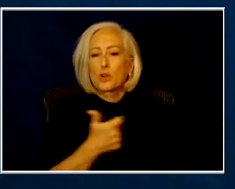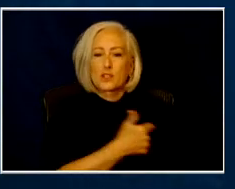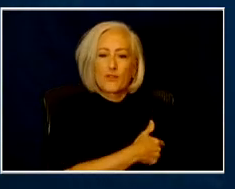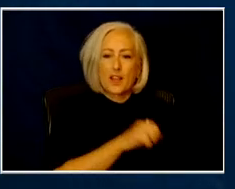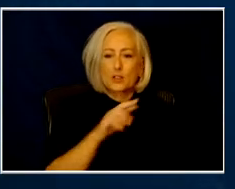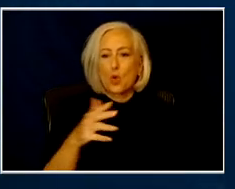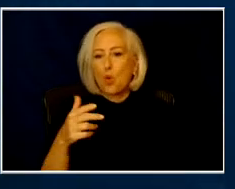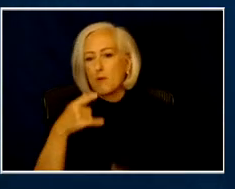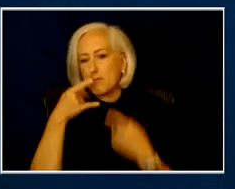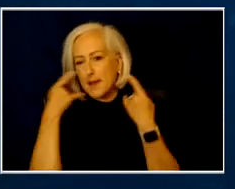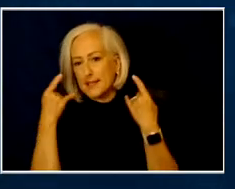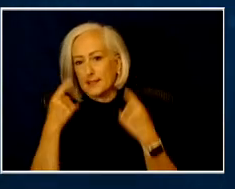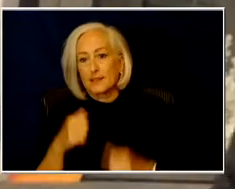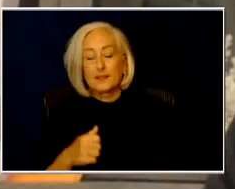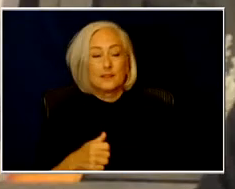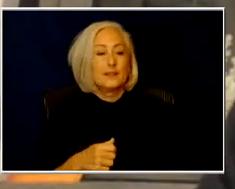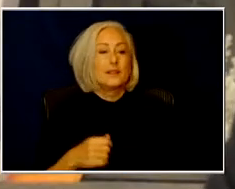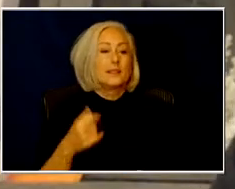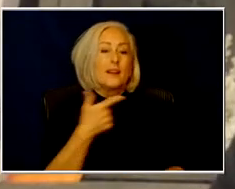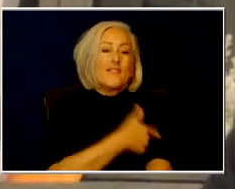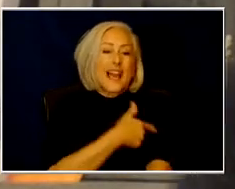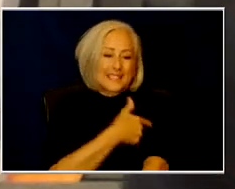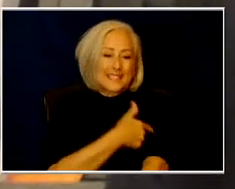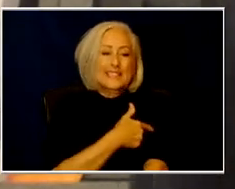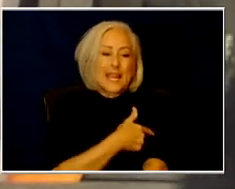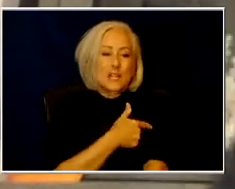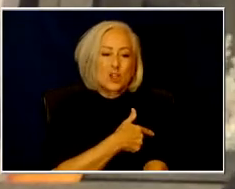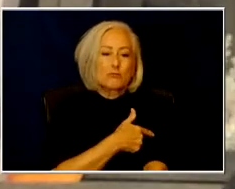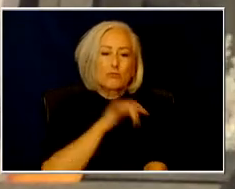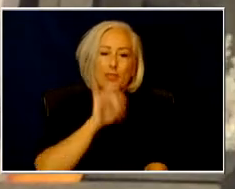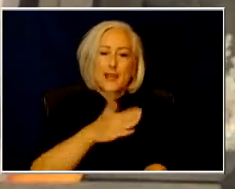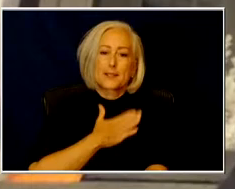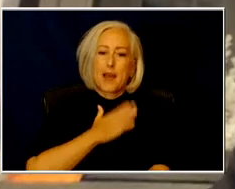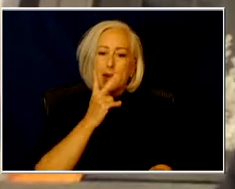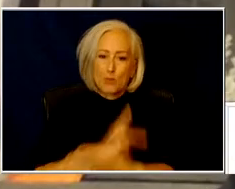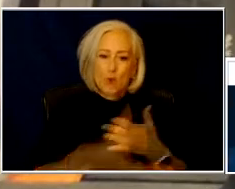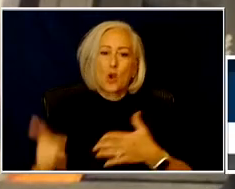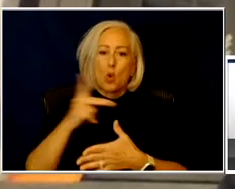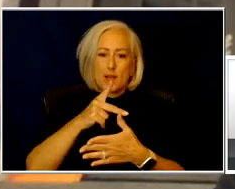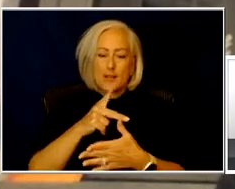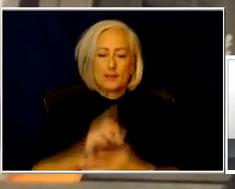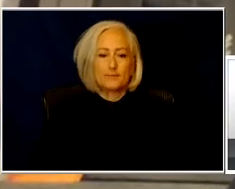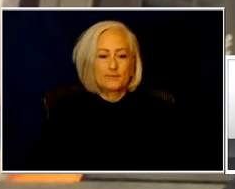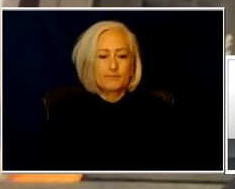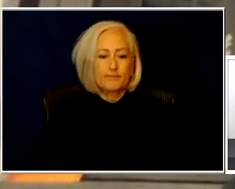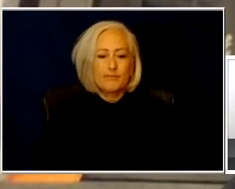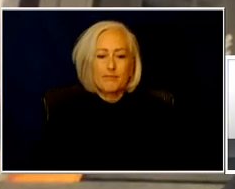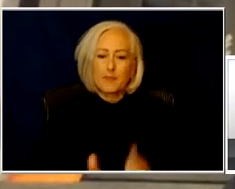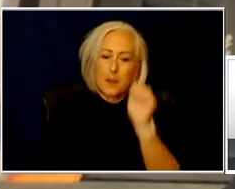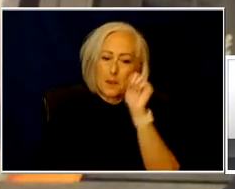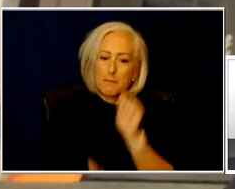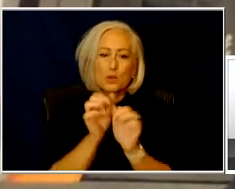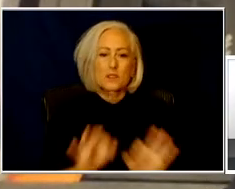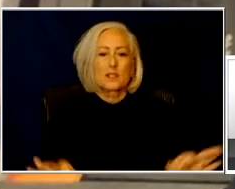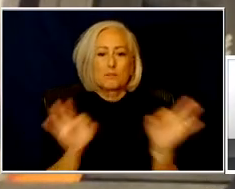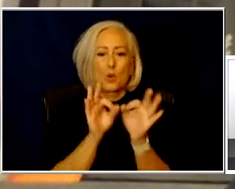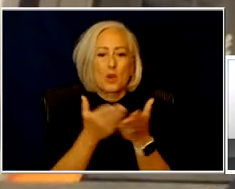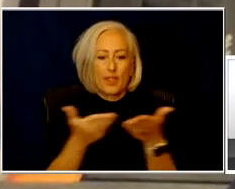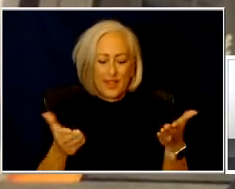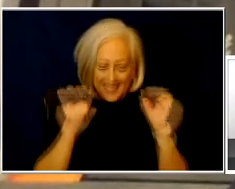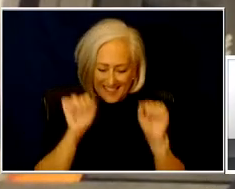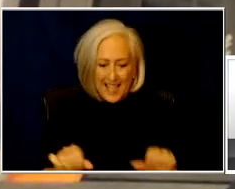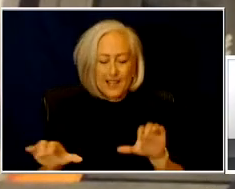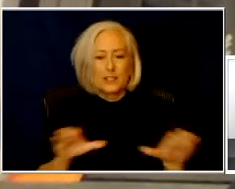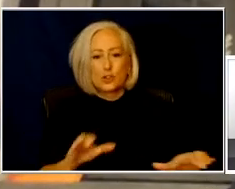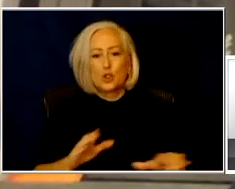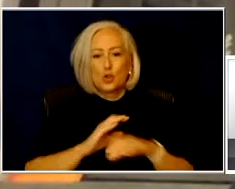getting vaccinated I mean this is this is the most important thing you can do in protecting yourself